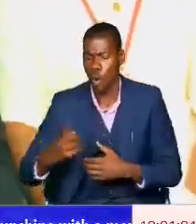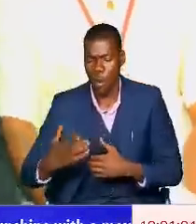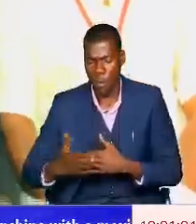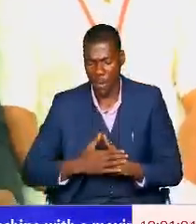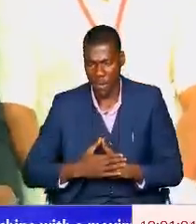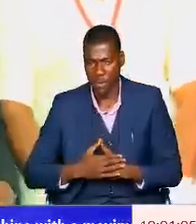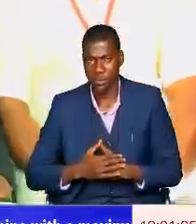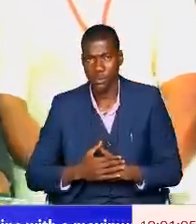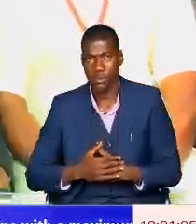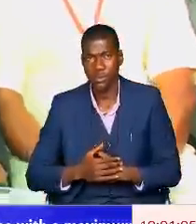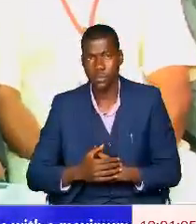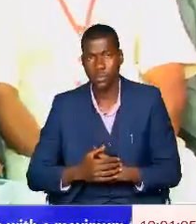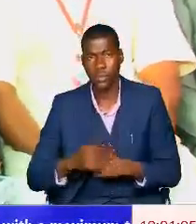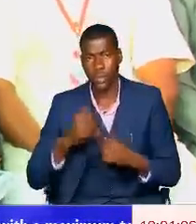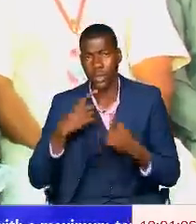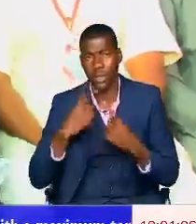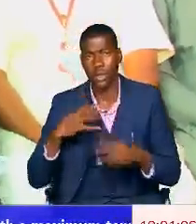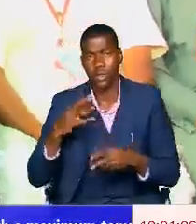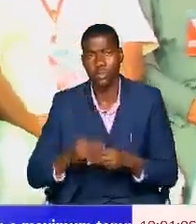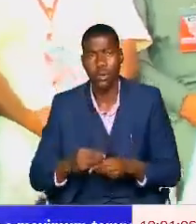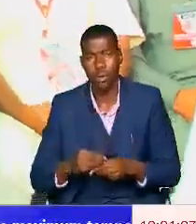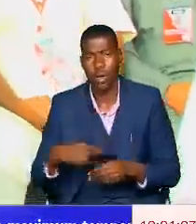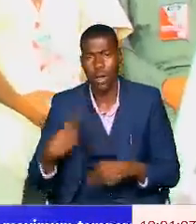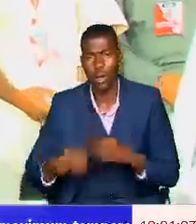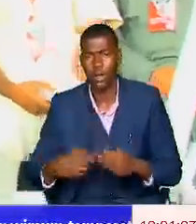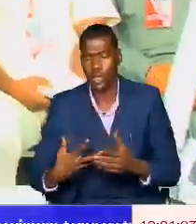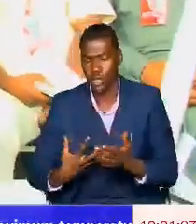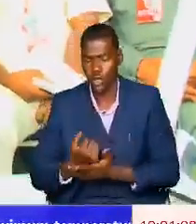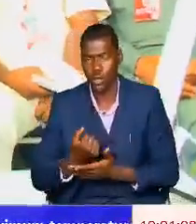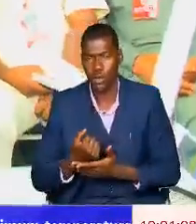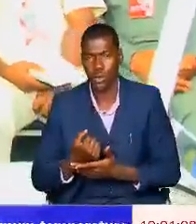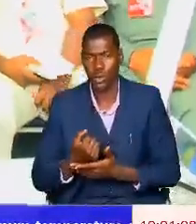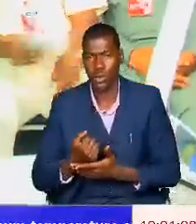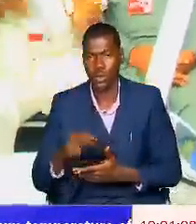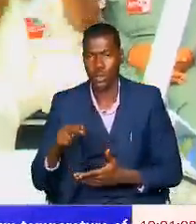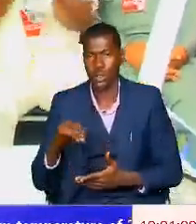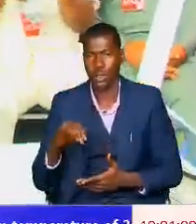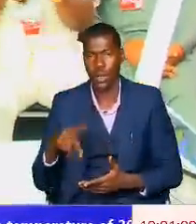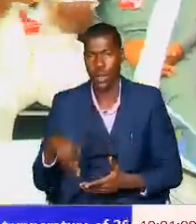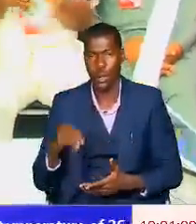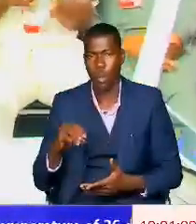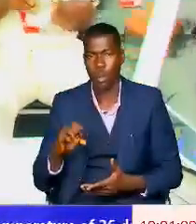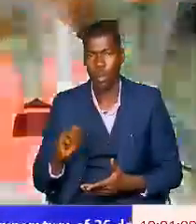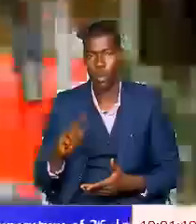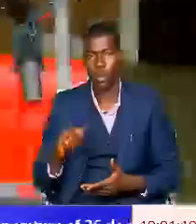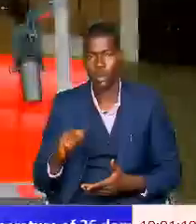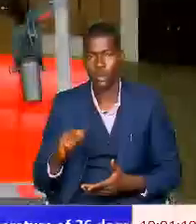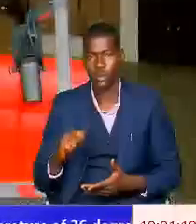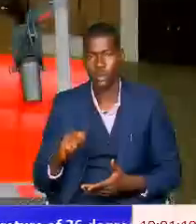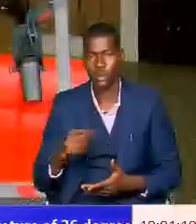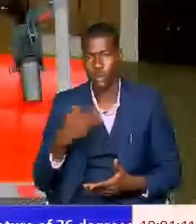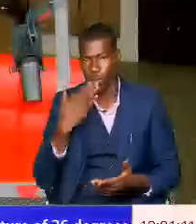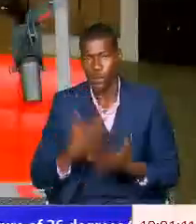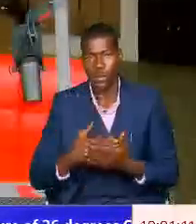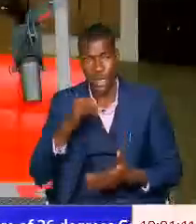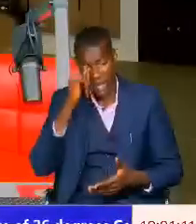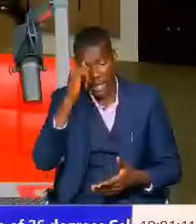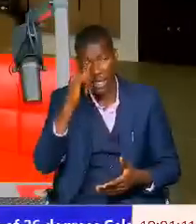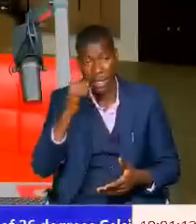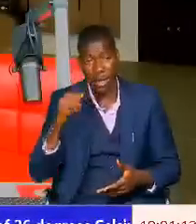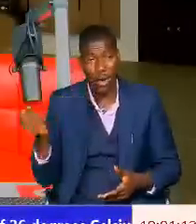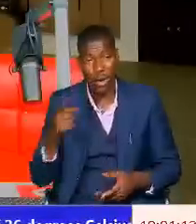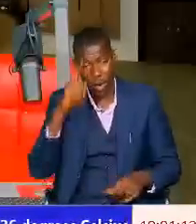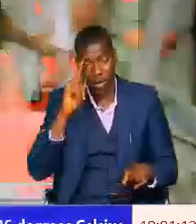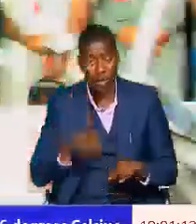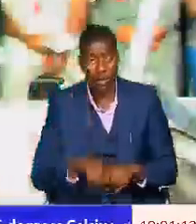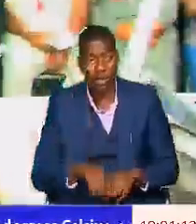come back, come tell us more about the new improved NIPOST. Good idea, yes. They support saying